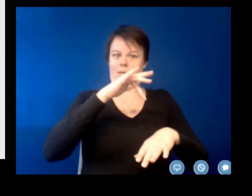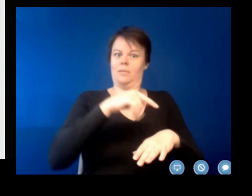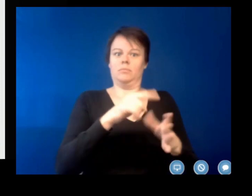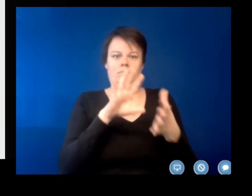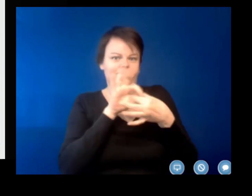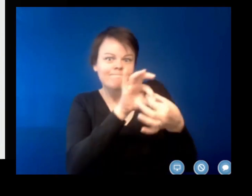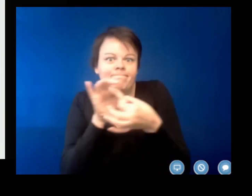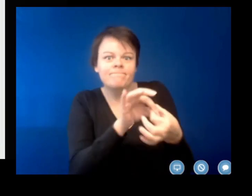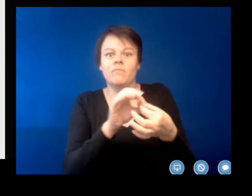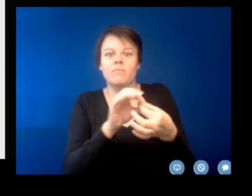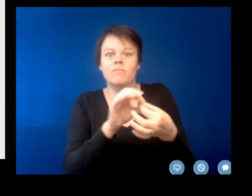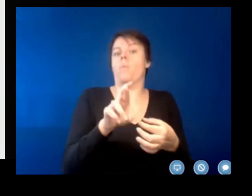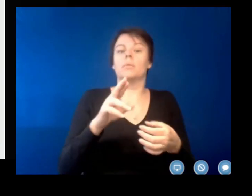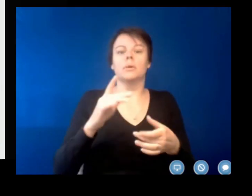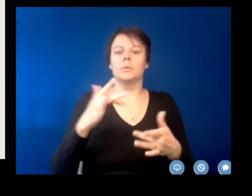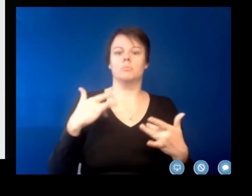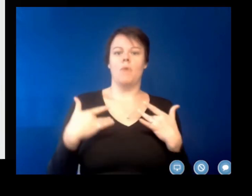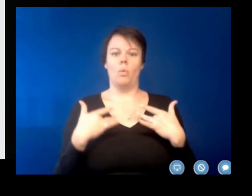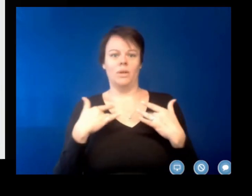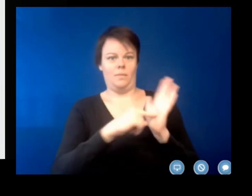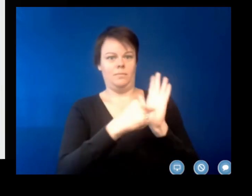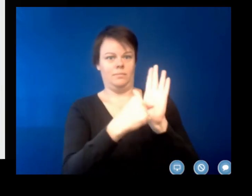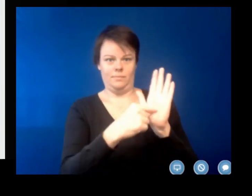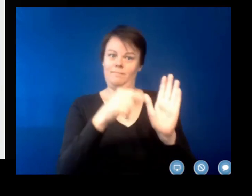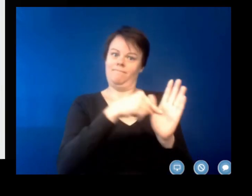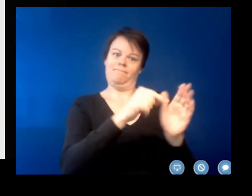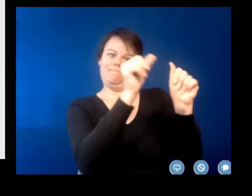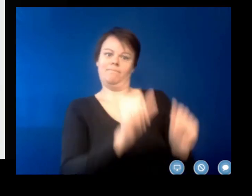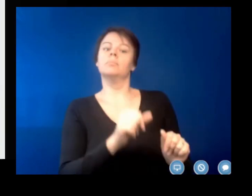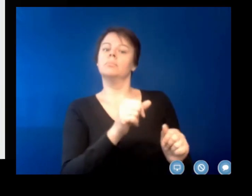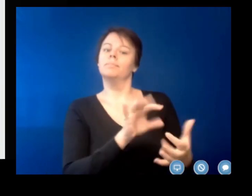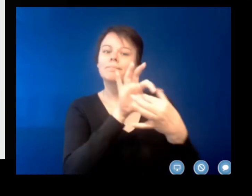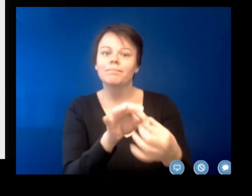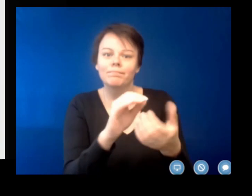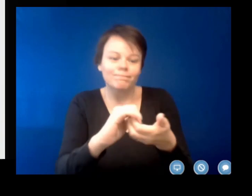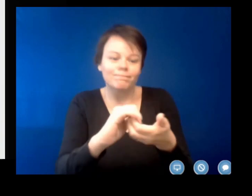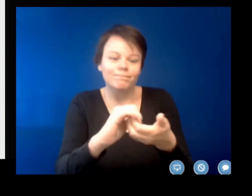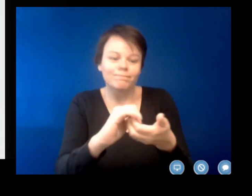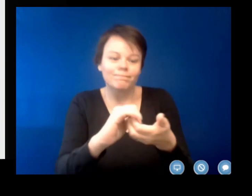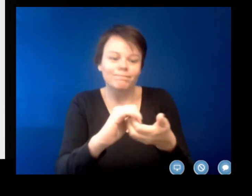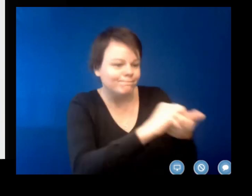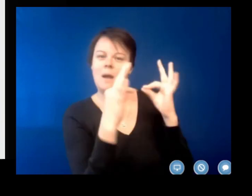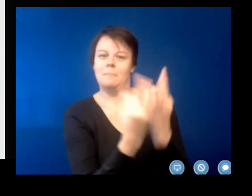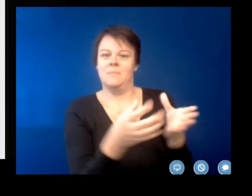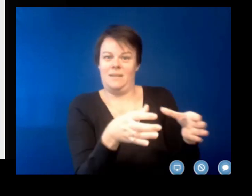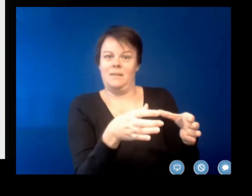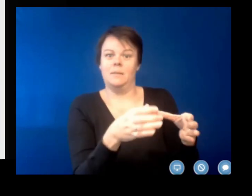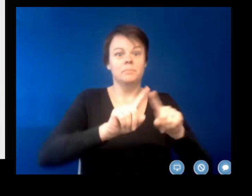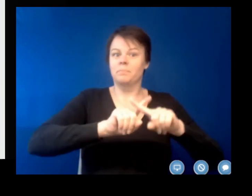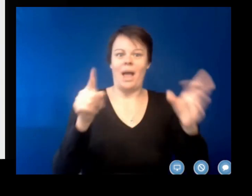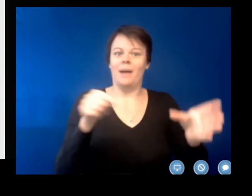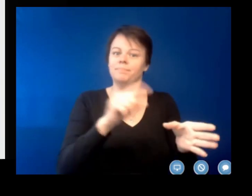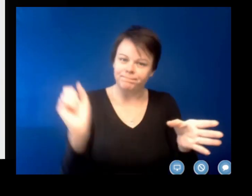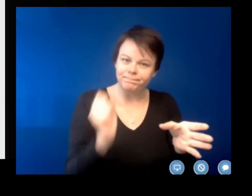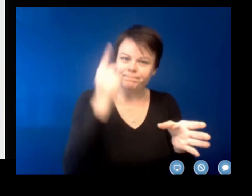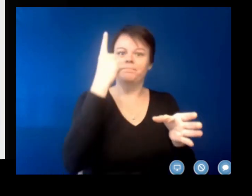of a social order in order to for coexistence and the development of freedom. So Immanuel Kant